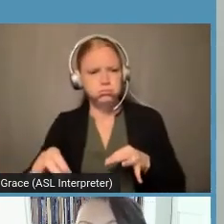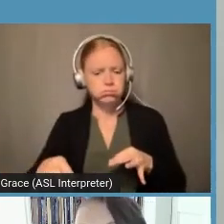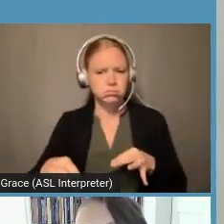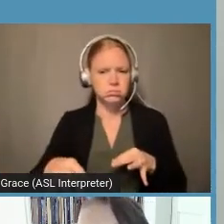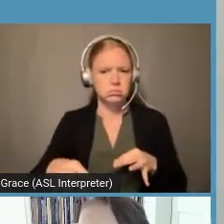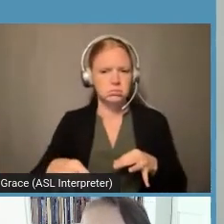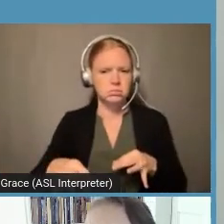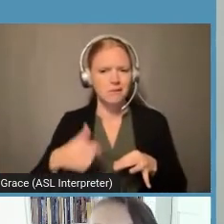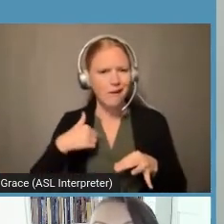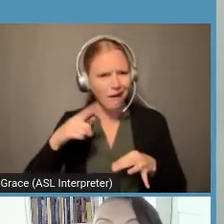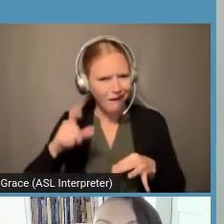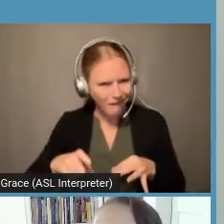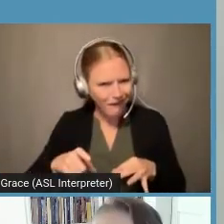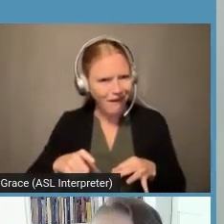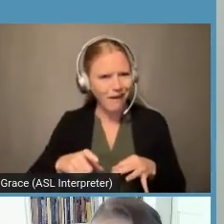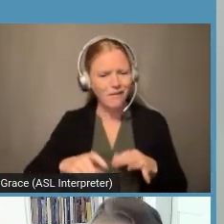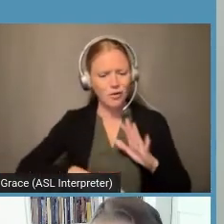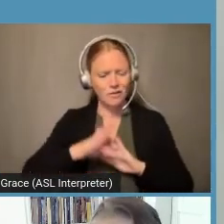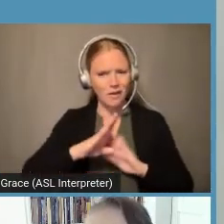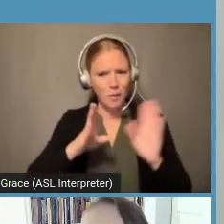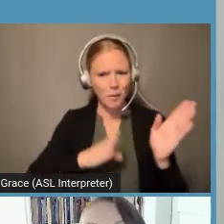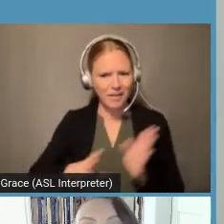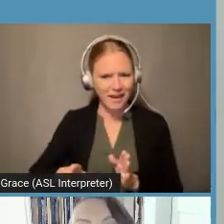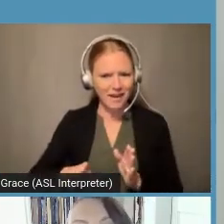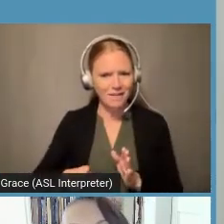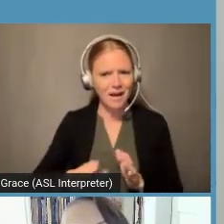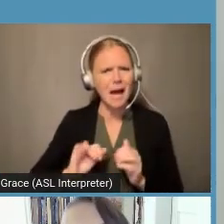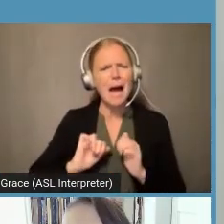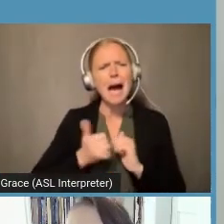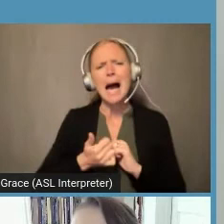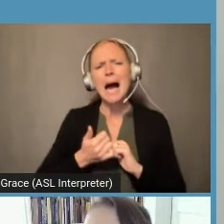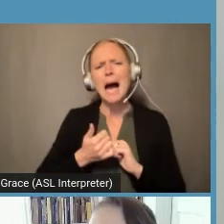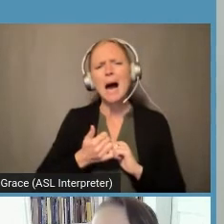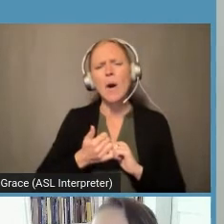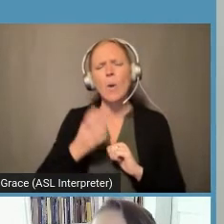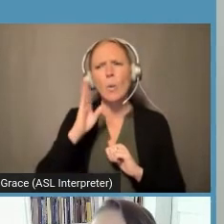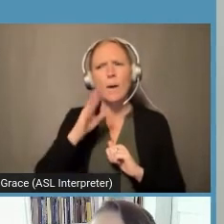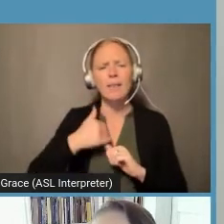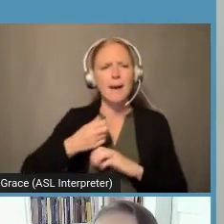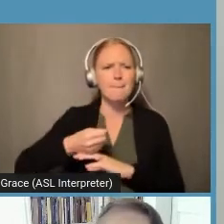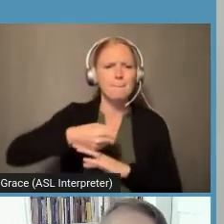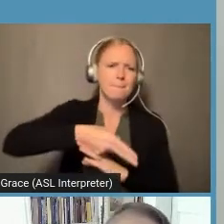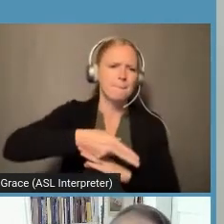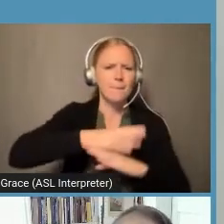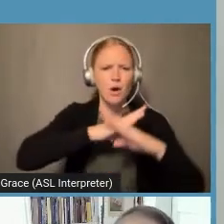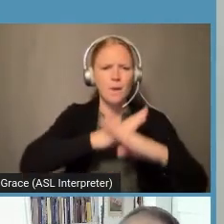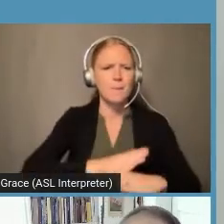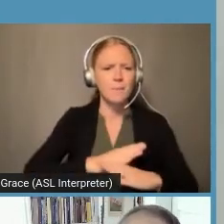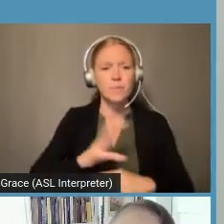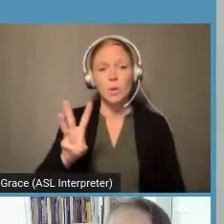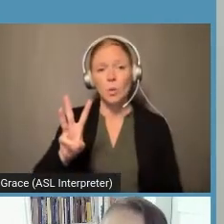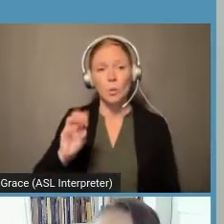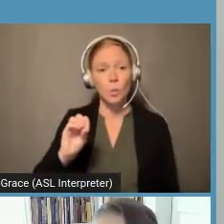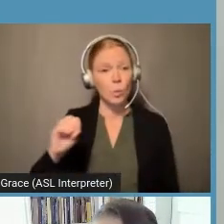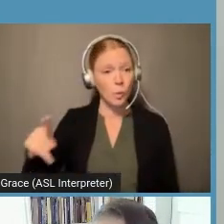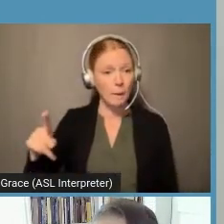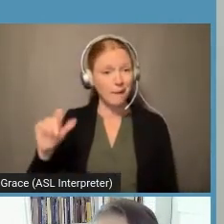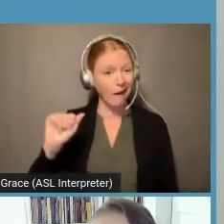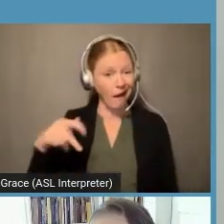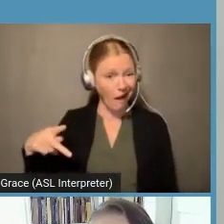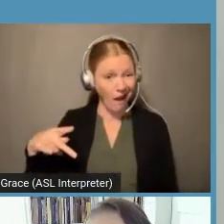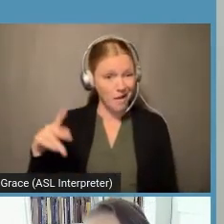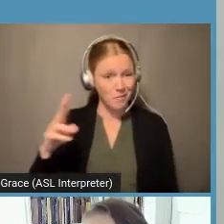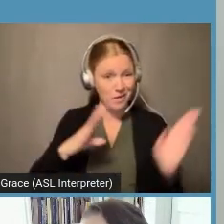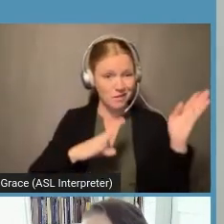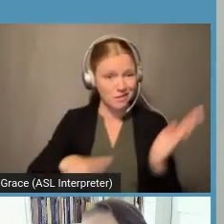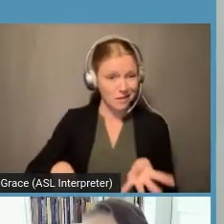to, when I encounter that obstacle, how am I going to overcome it? So Whoop has an app you can download. There's some tools online.